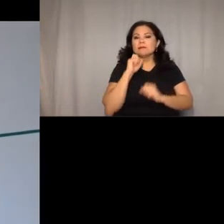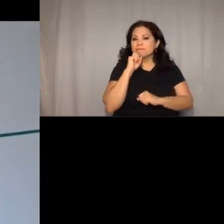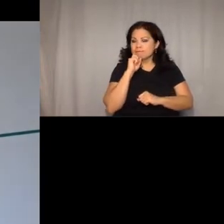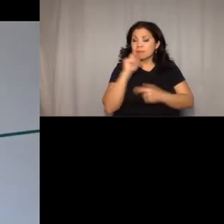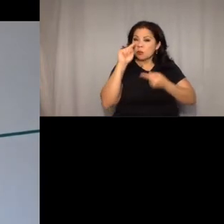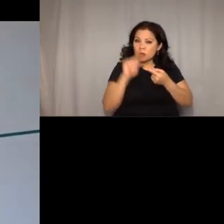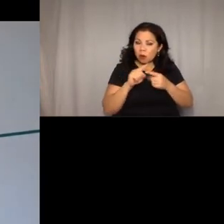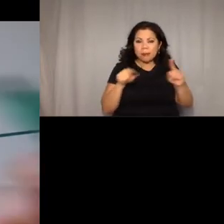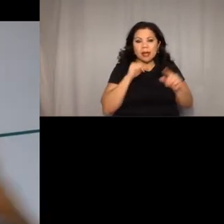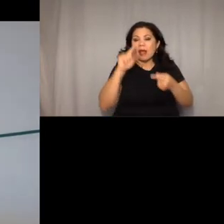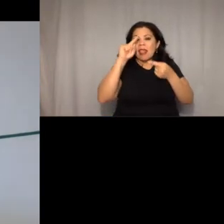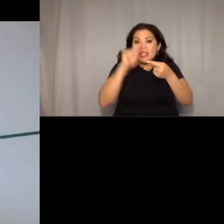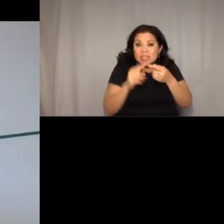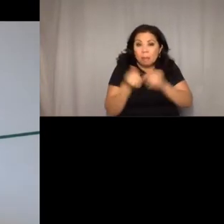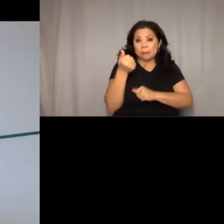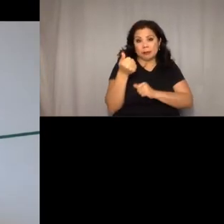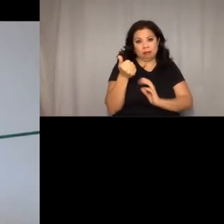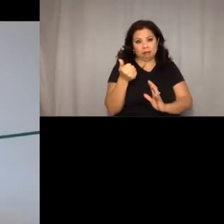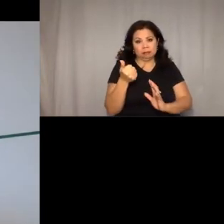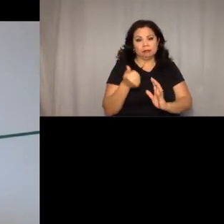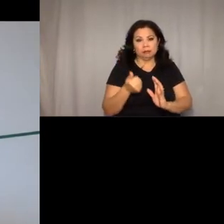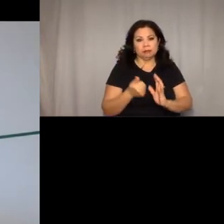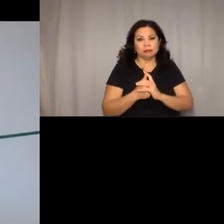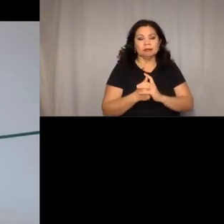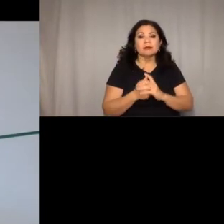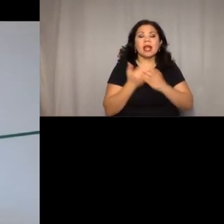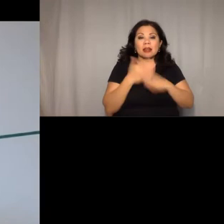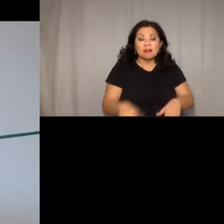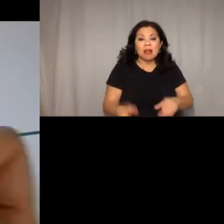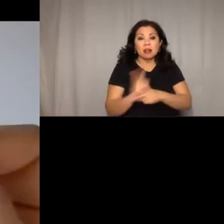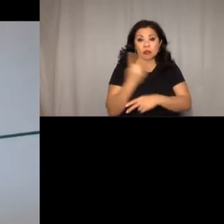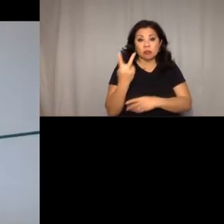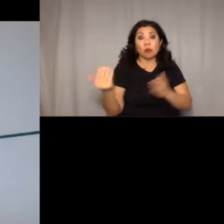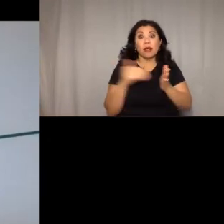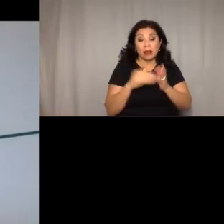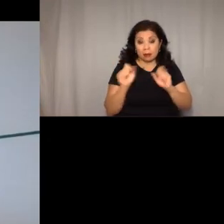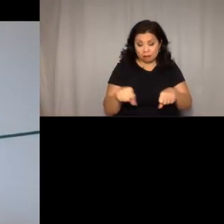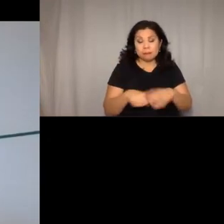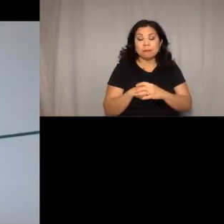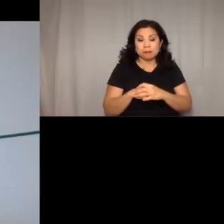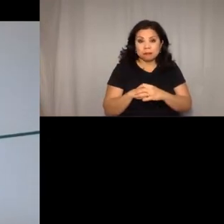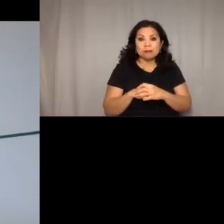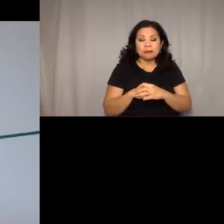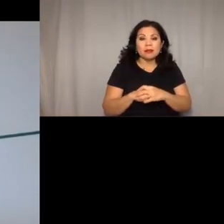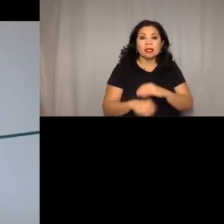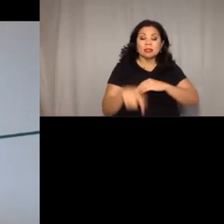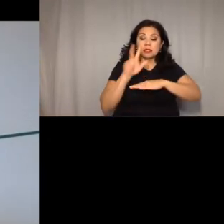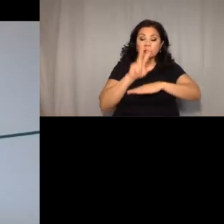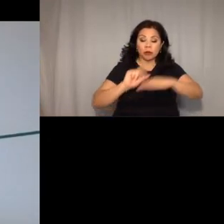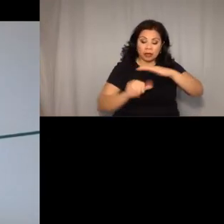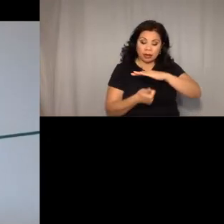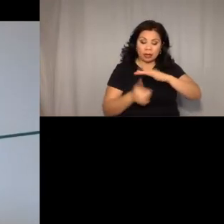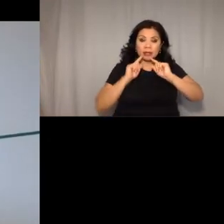That's reduced, but it's not simplified. I can divide by 2 again. Okay, then I get 3